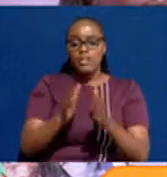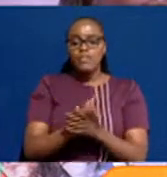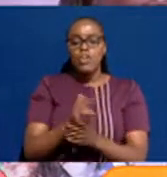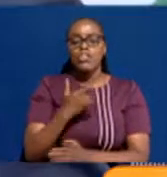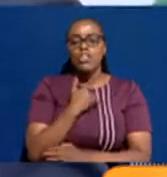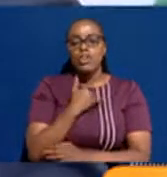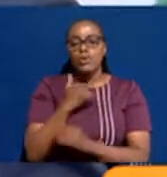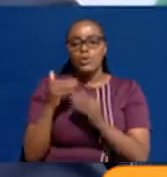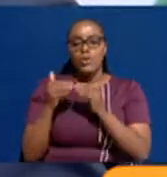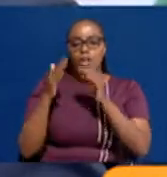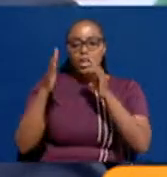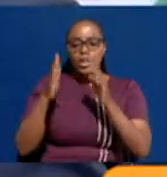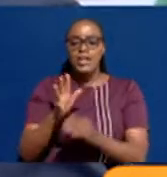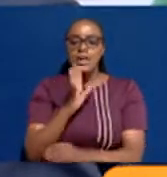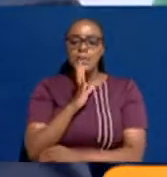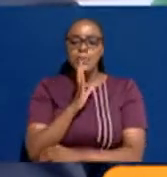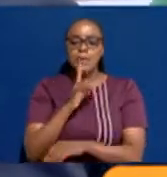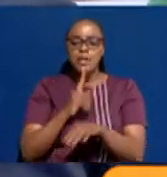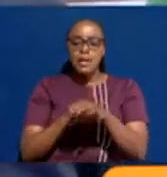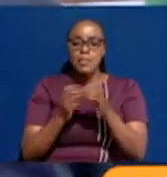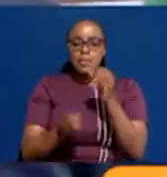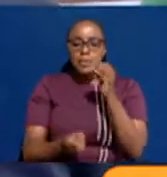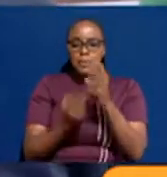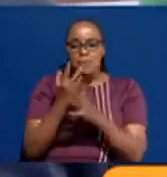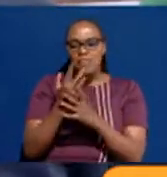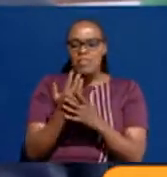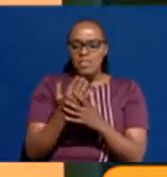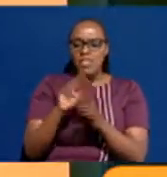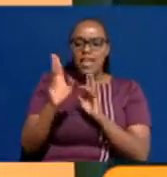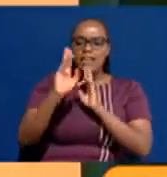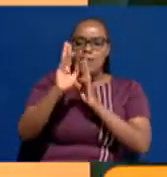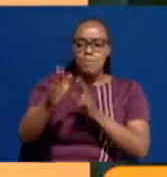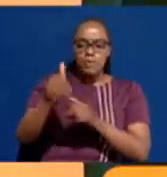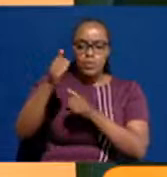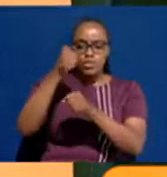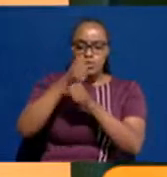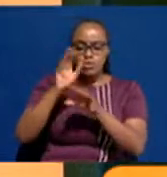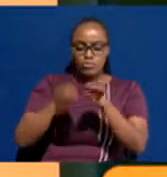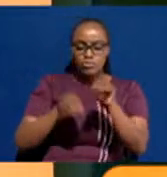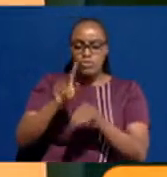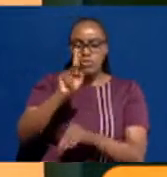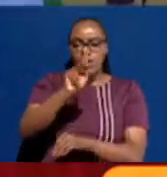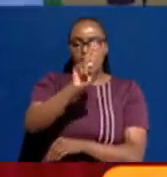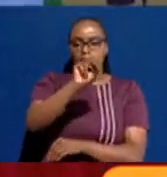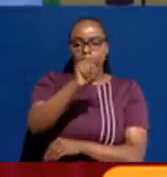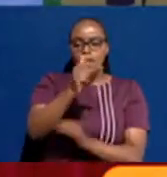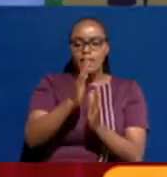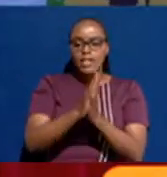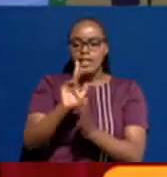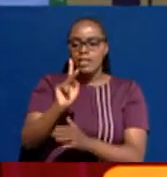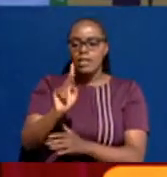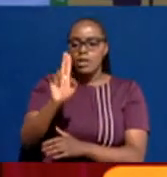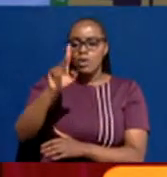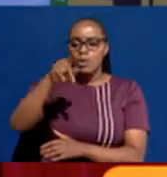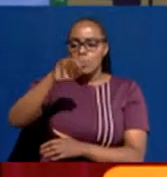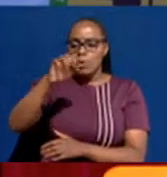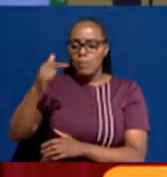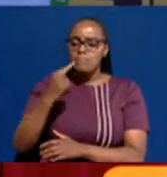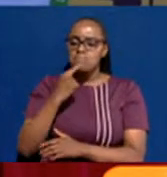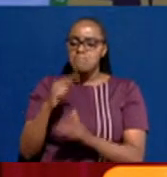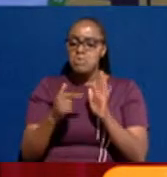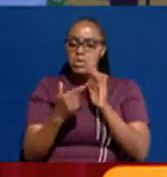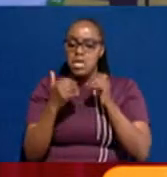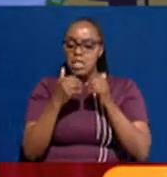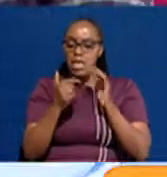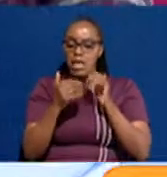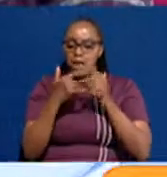union leaders were speaking during the launch of a research report done by NAT and KUPET, which revealed glaring gaps in the